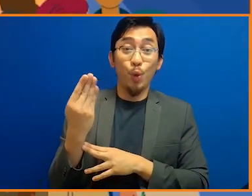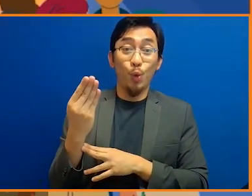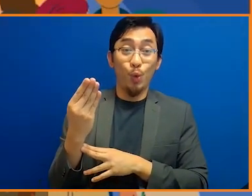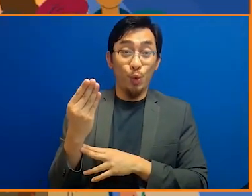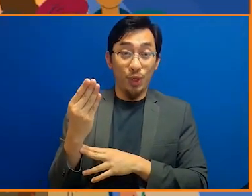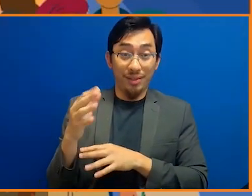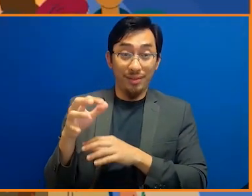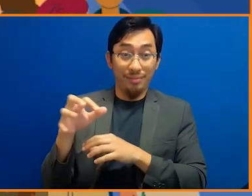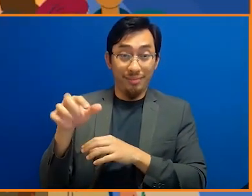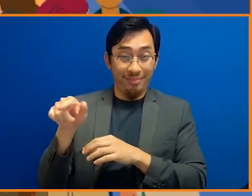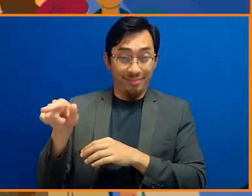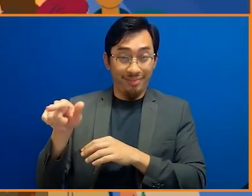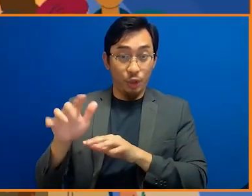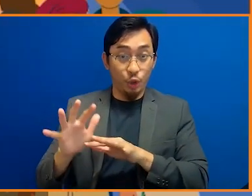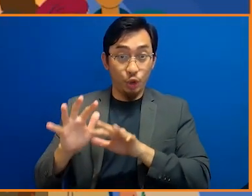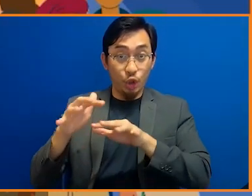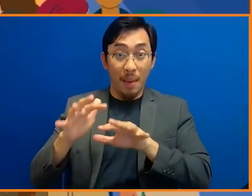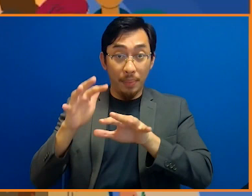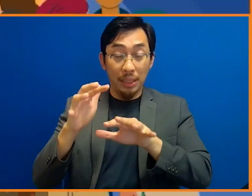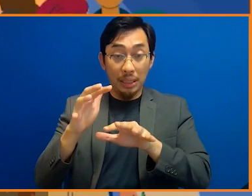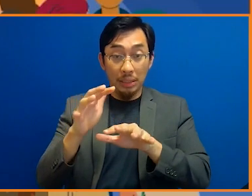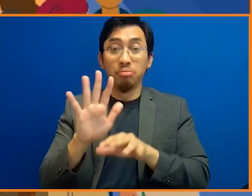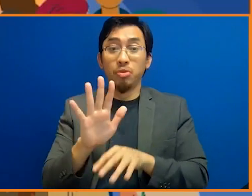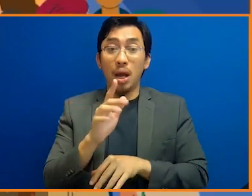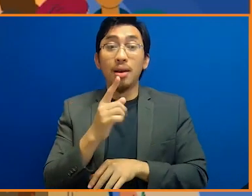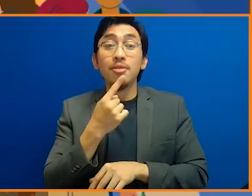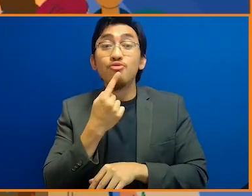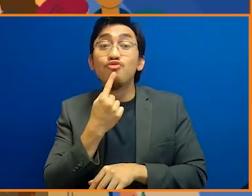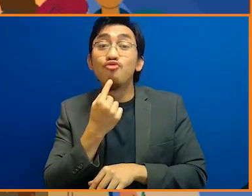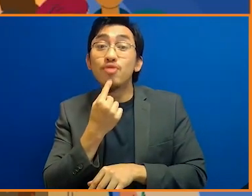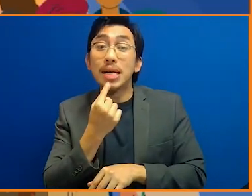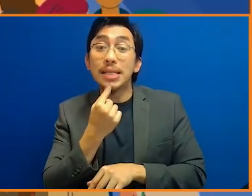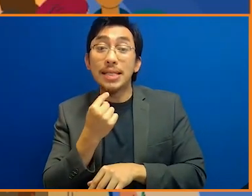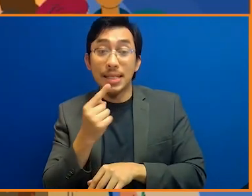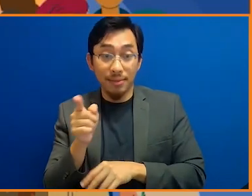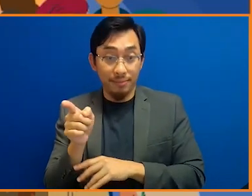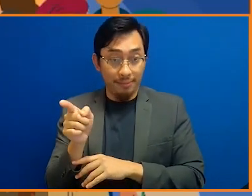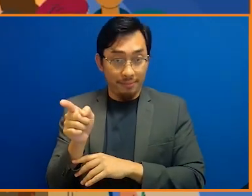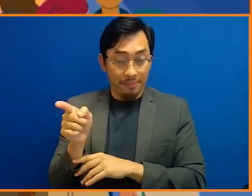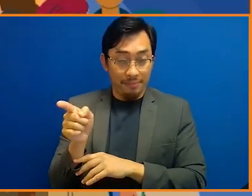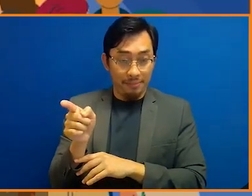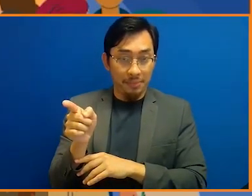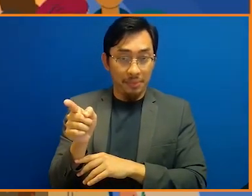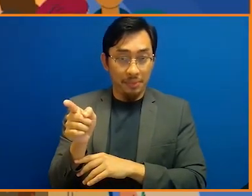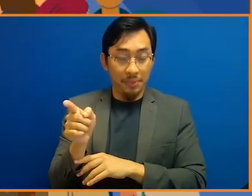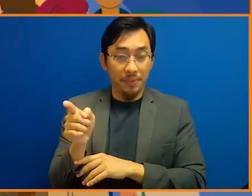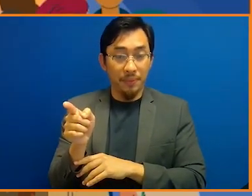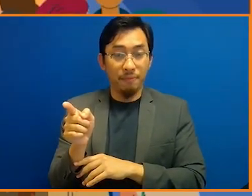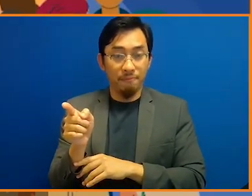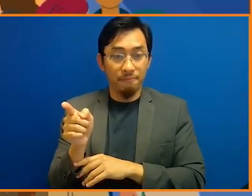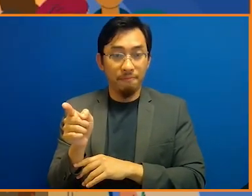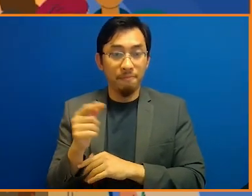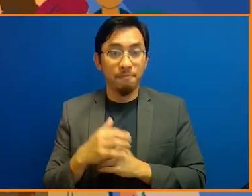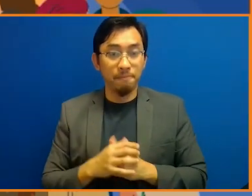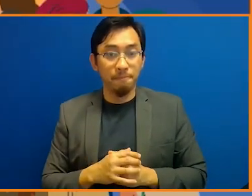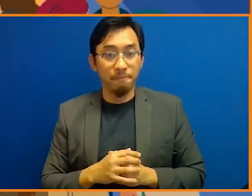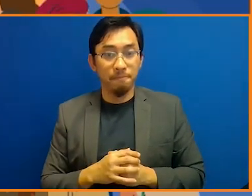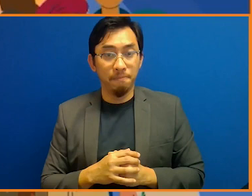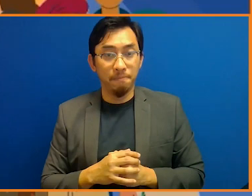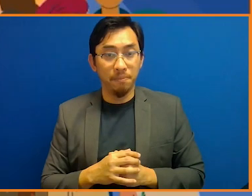estimate as the blue area, but the actual tsunami was in red. So in some area it was